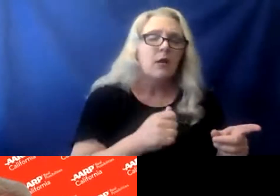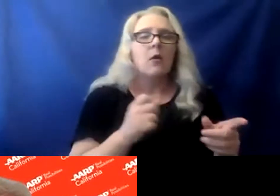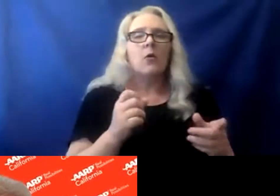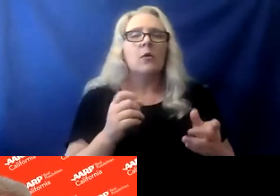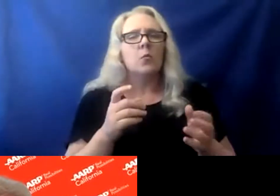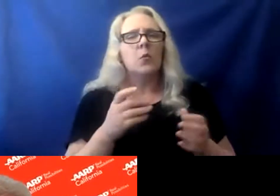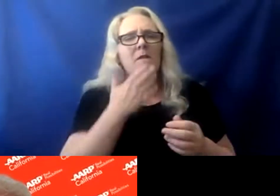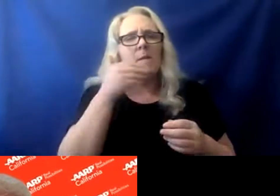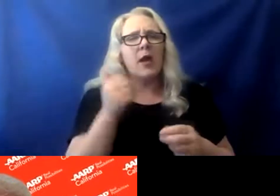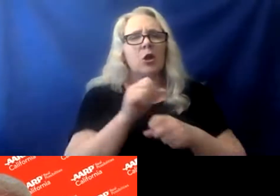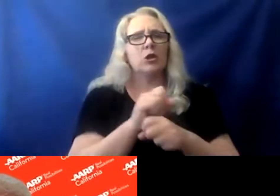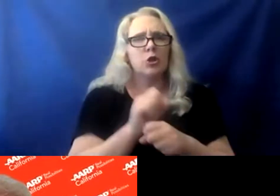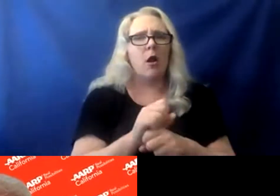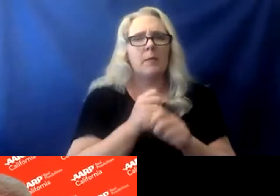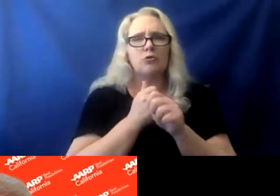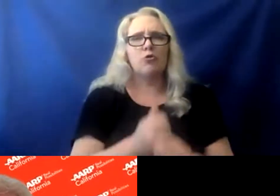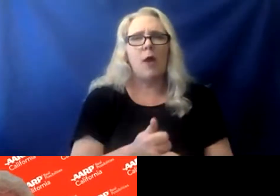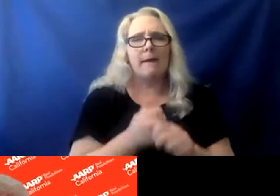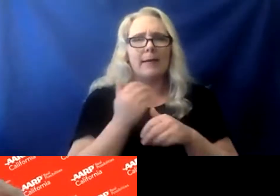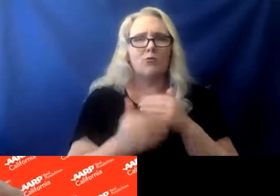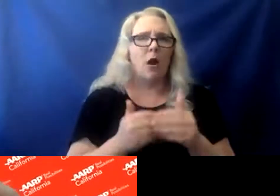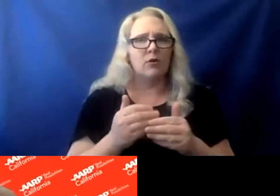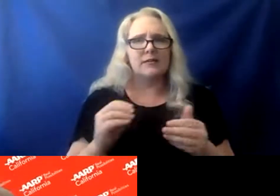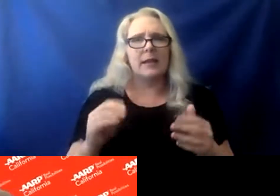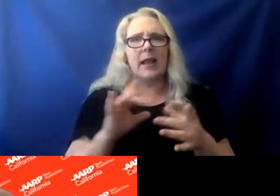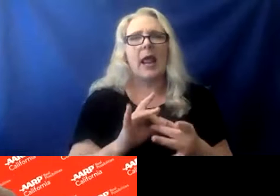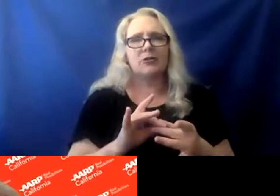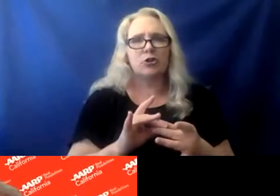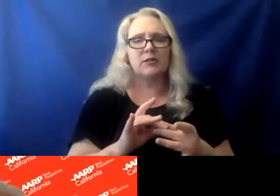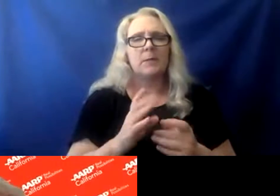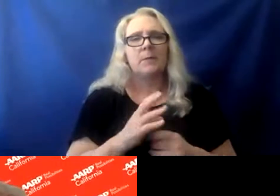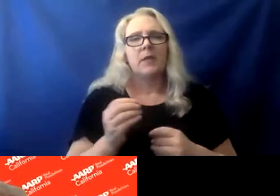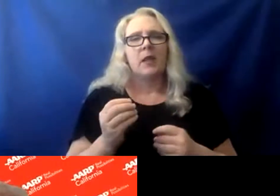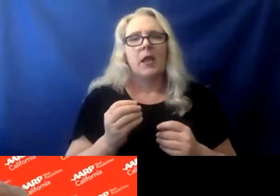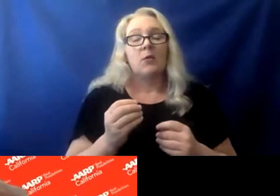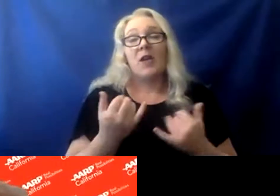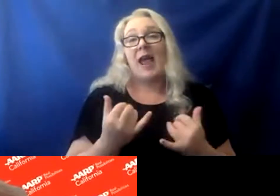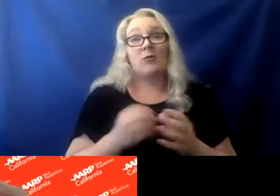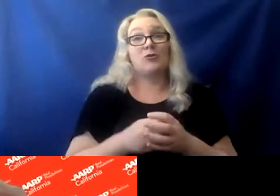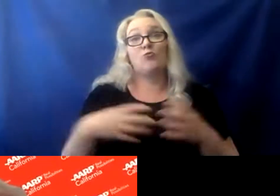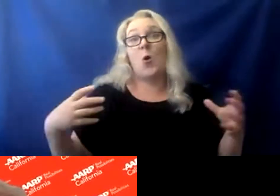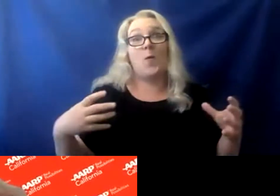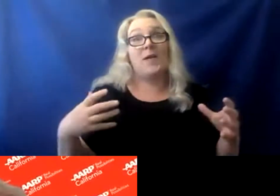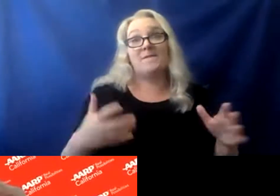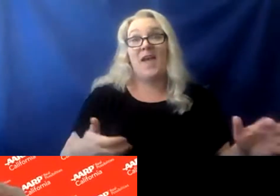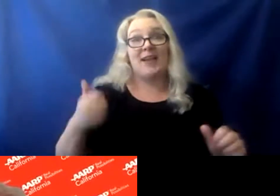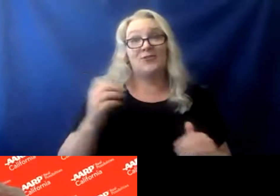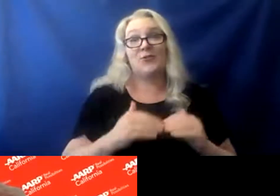making those both tracking progress and connections. And right now it's growing faster than we are. So we're hoping to get some